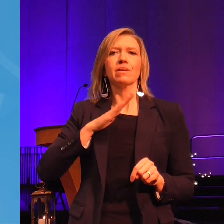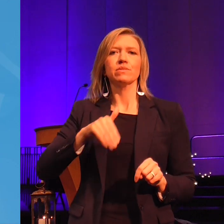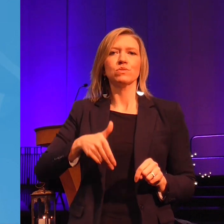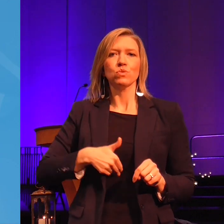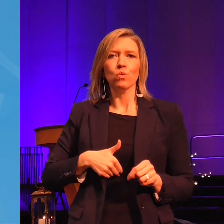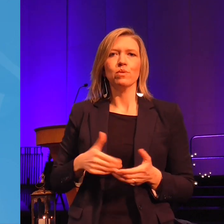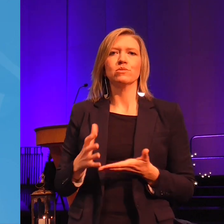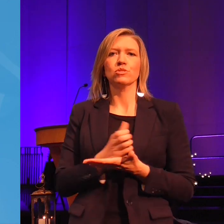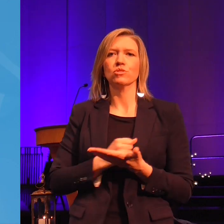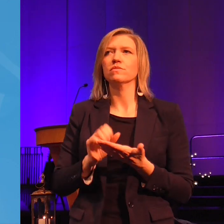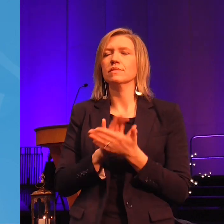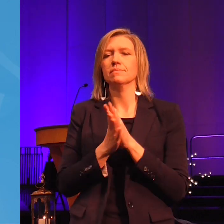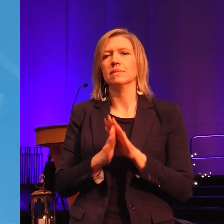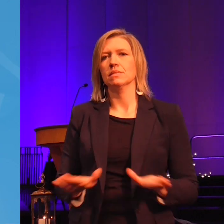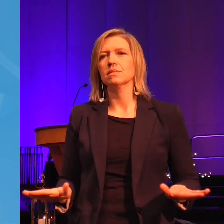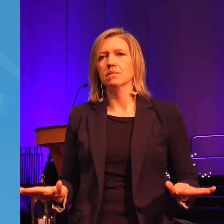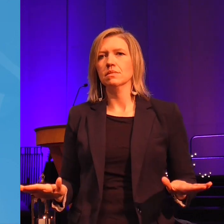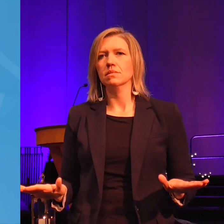peace."